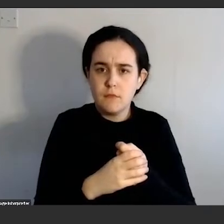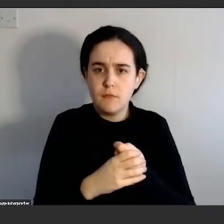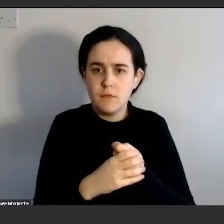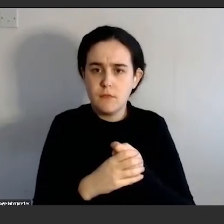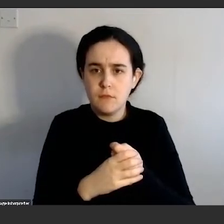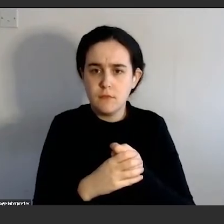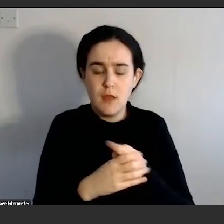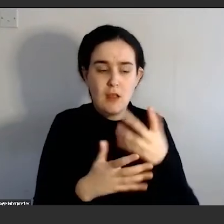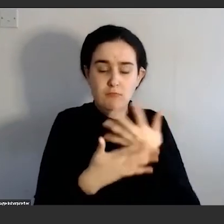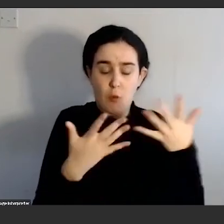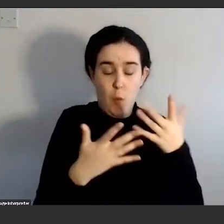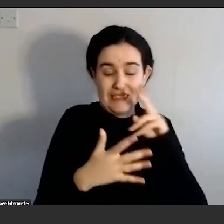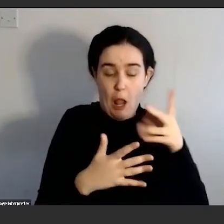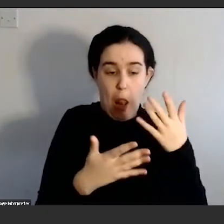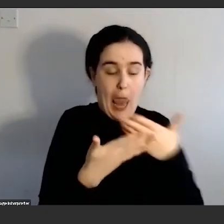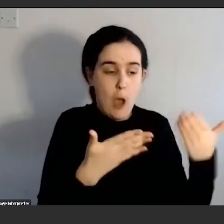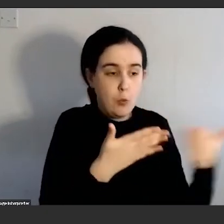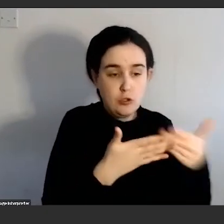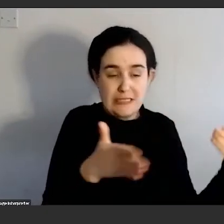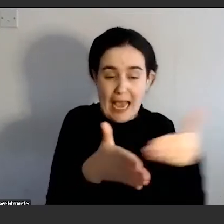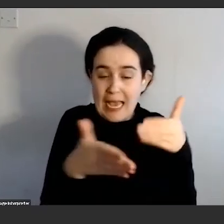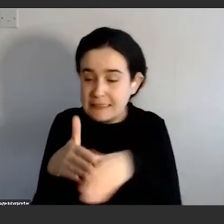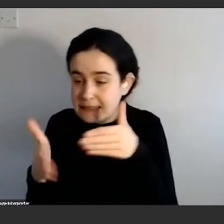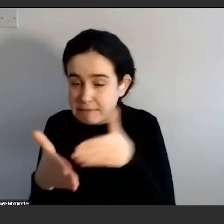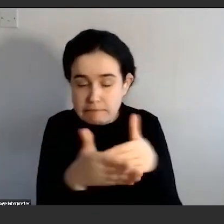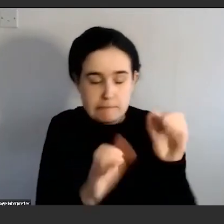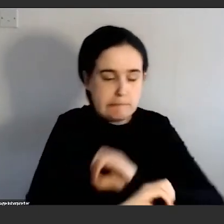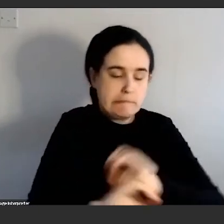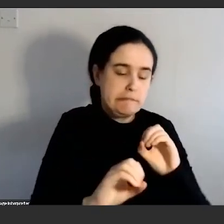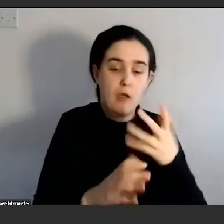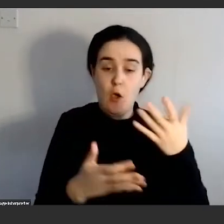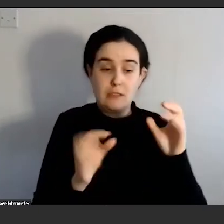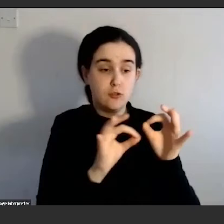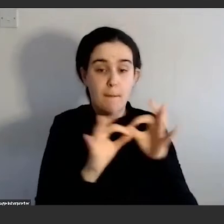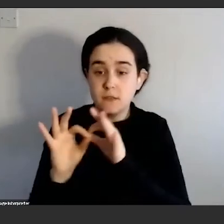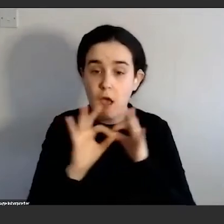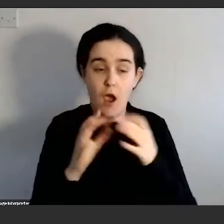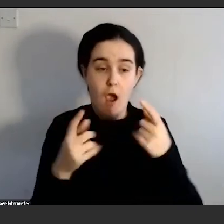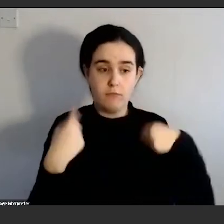language. So communication becomes the bigger barrier.